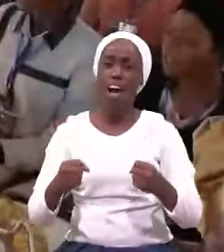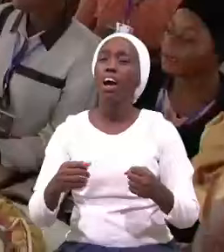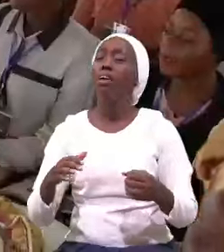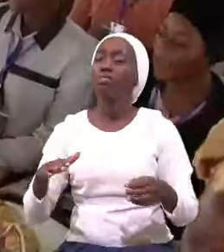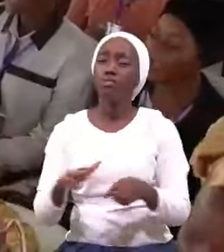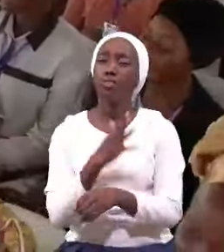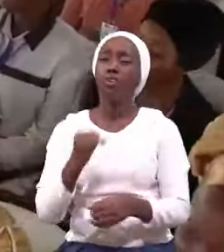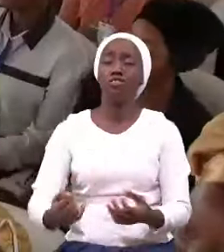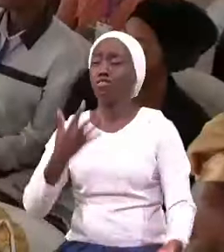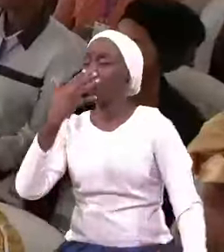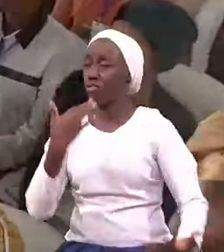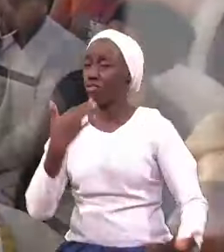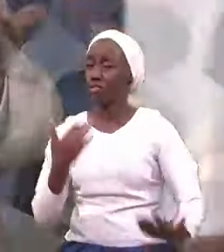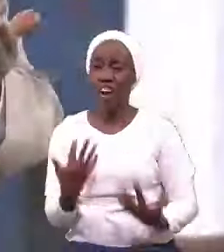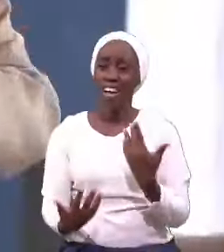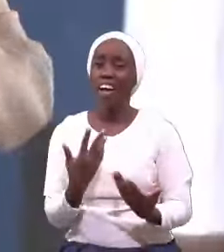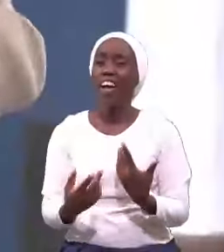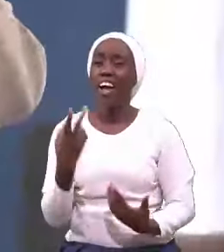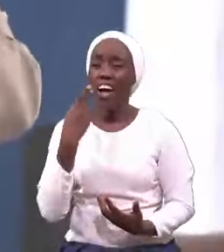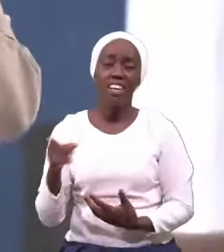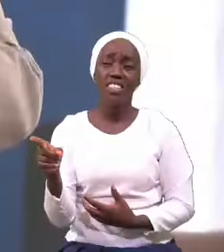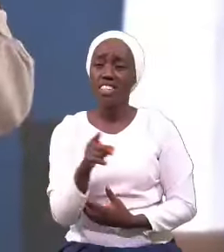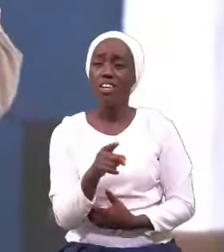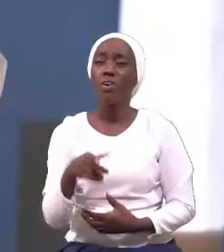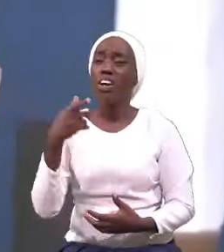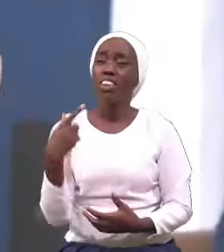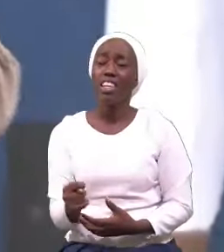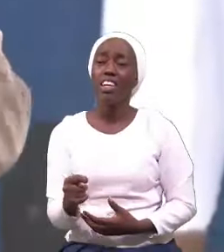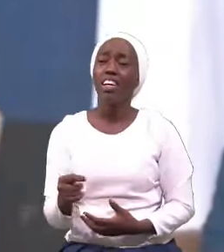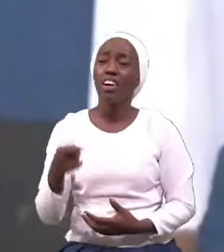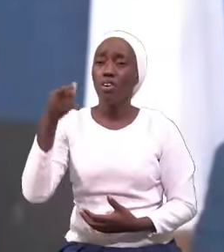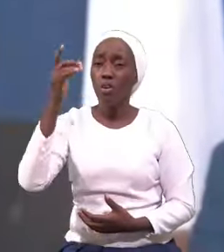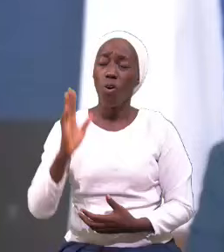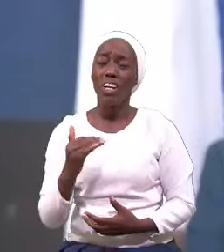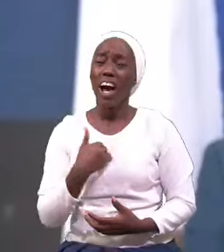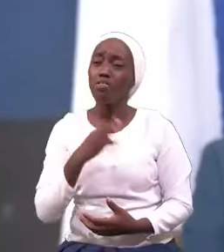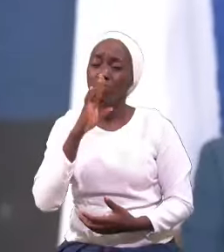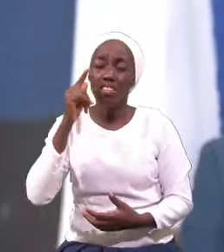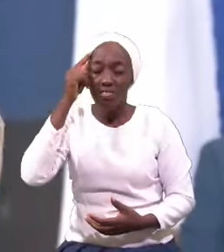fire. I see that God has been thinking about you.